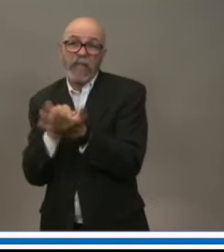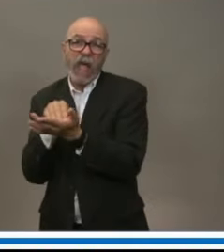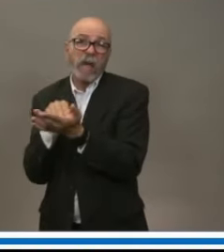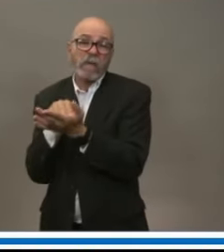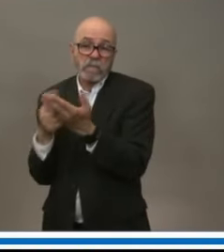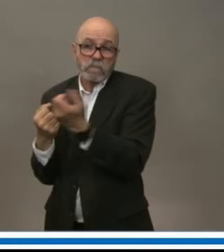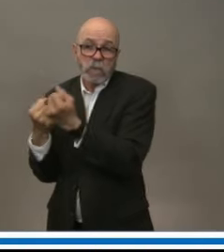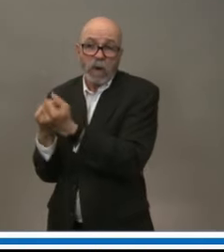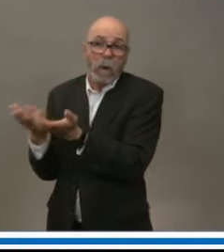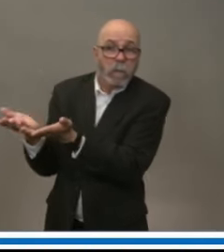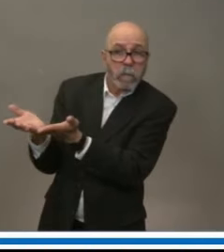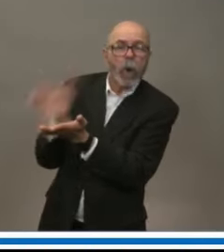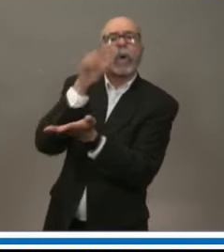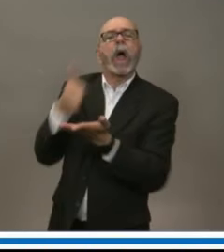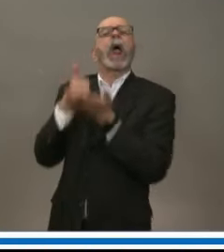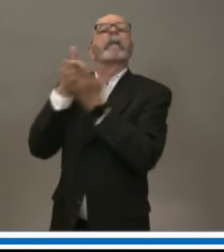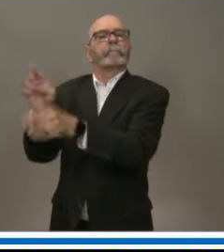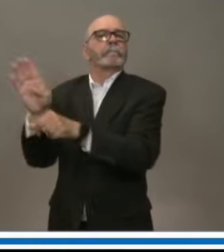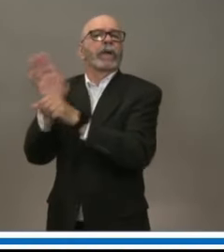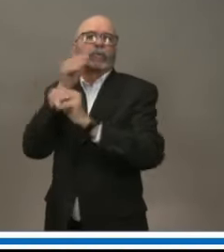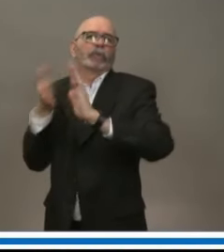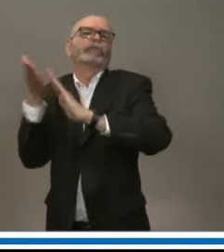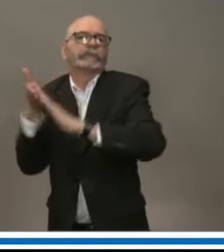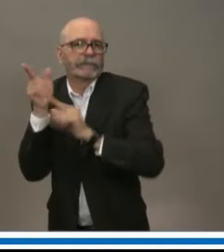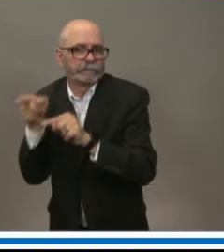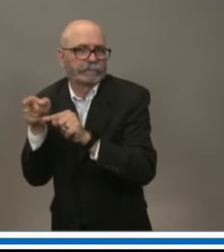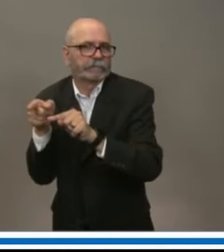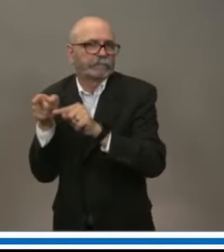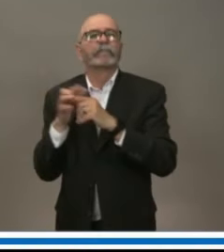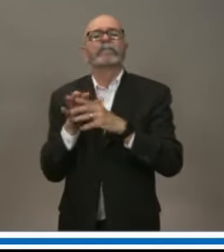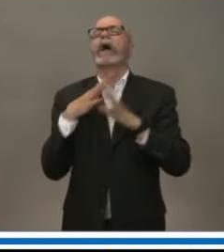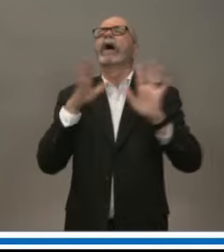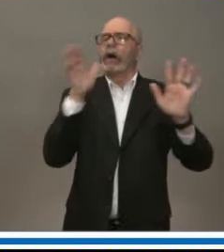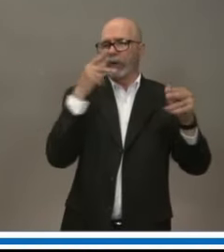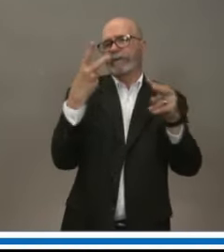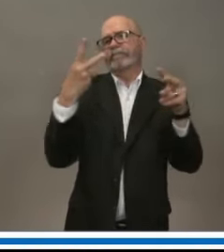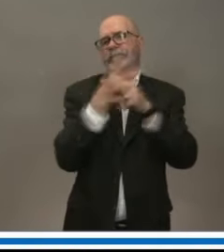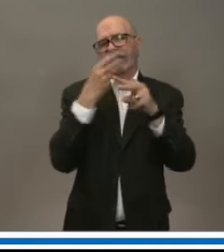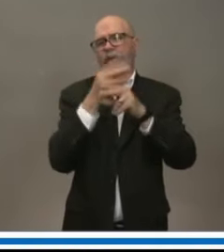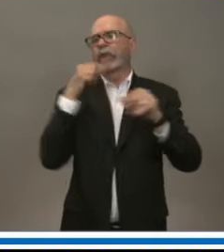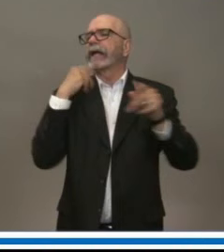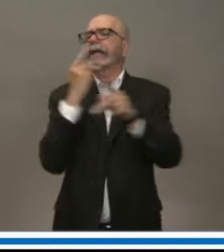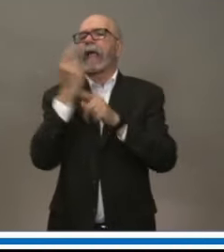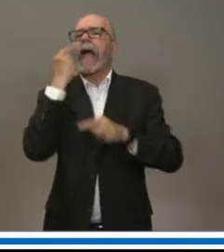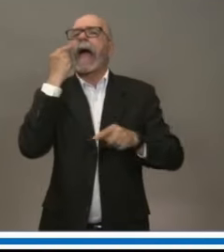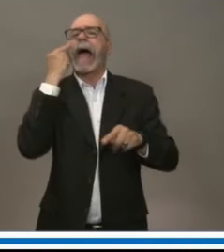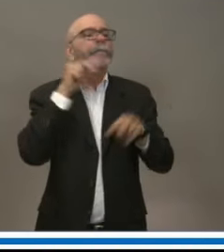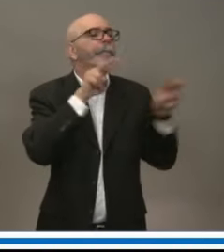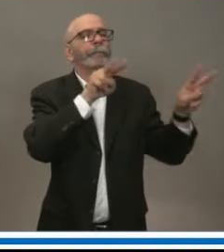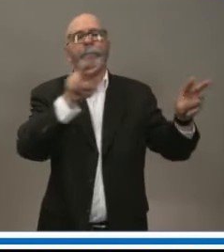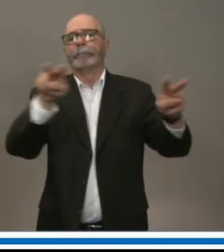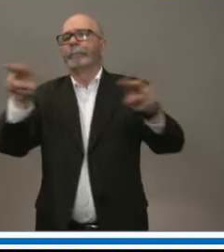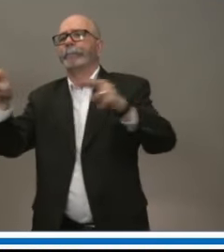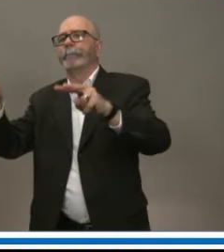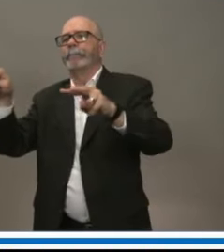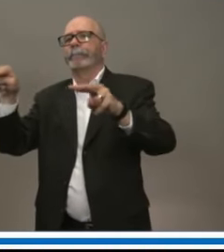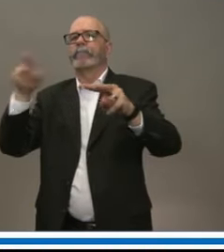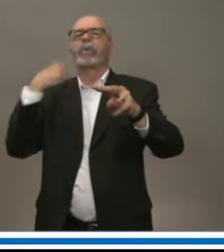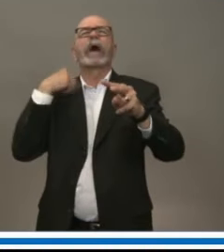businesses. So, we're going to continue to look at that. As a matter of fact, Minister McClellan had a conversation with him today about possibilities and what we may be able to